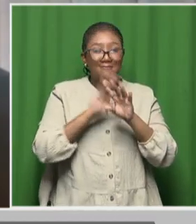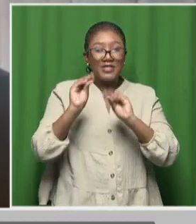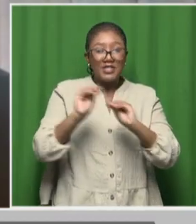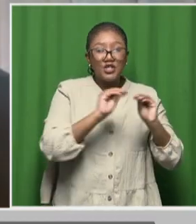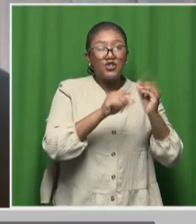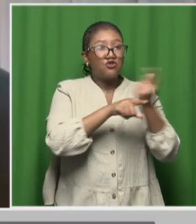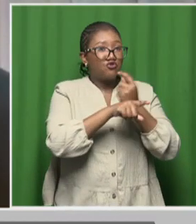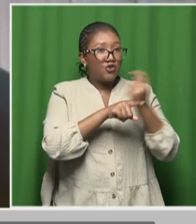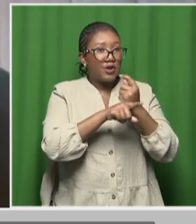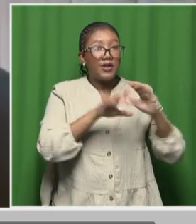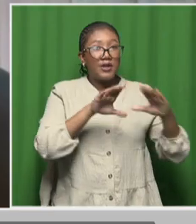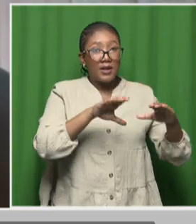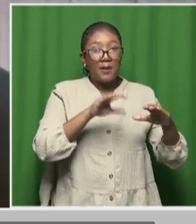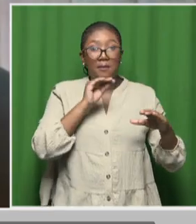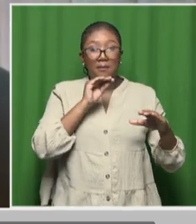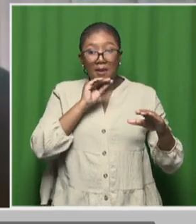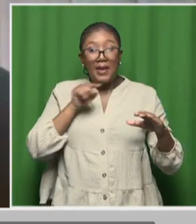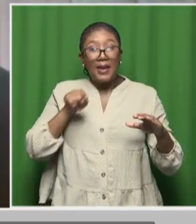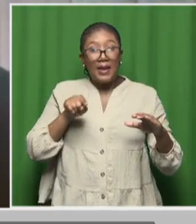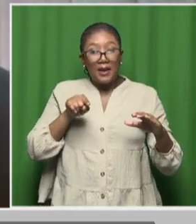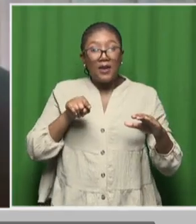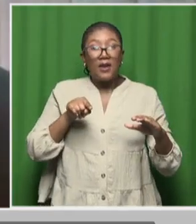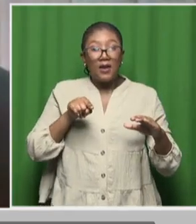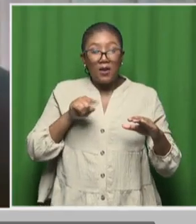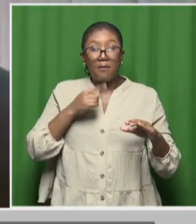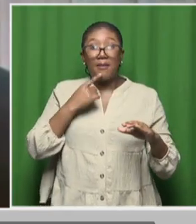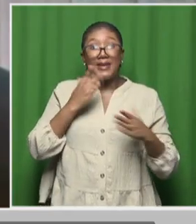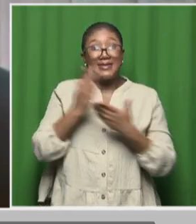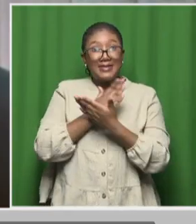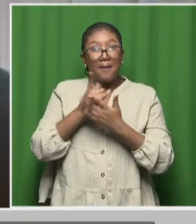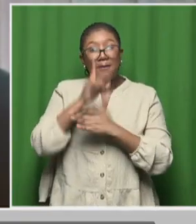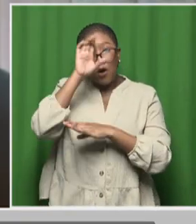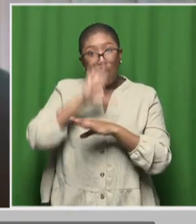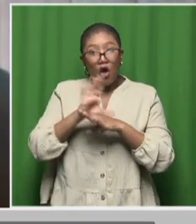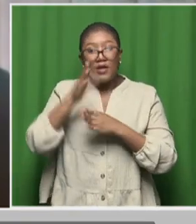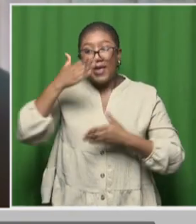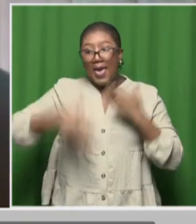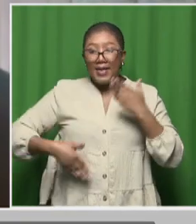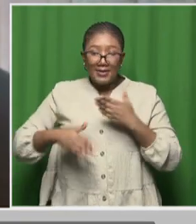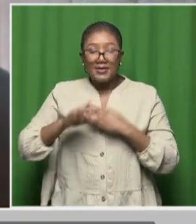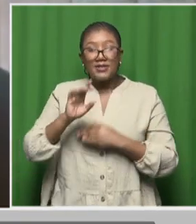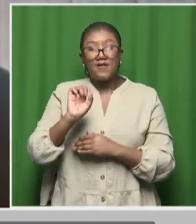the application date end date is the 21st of October, right? Okay. And